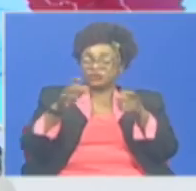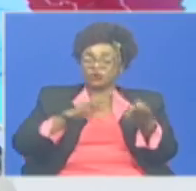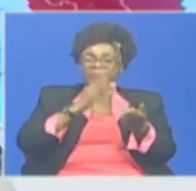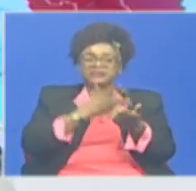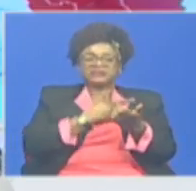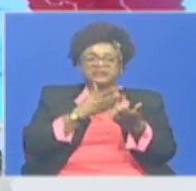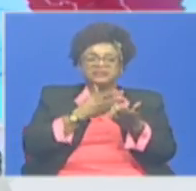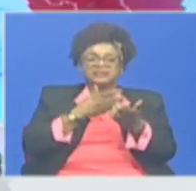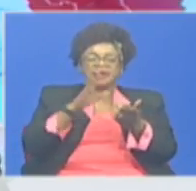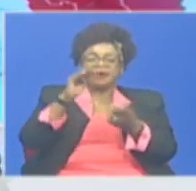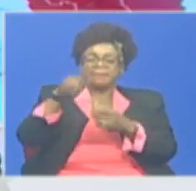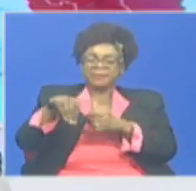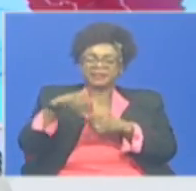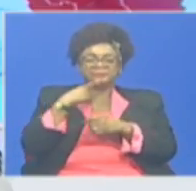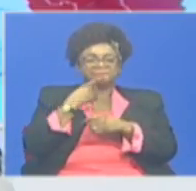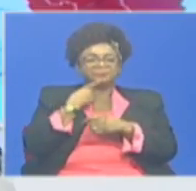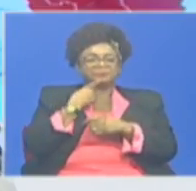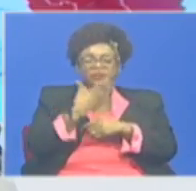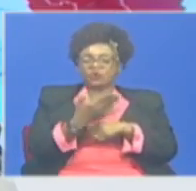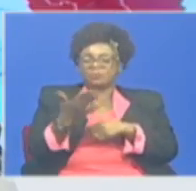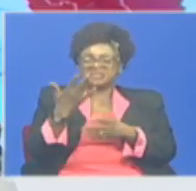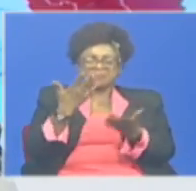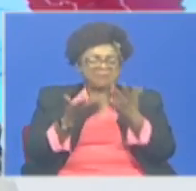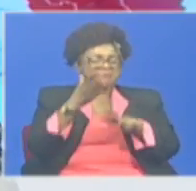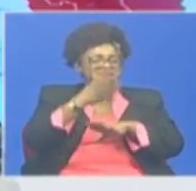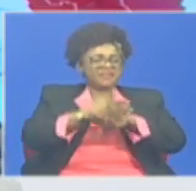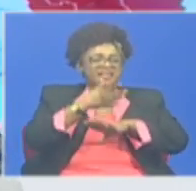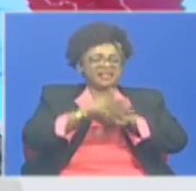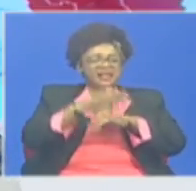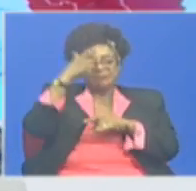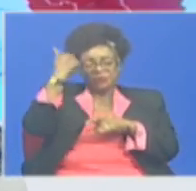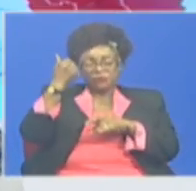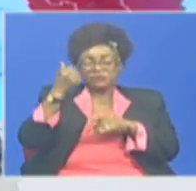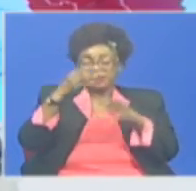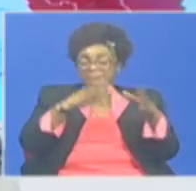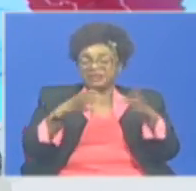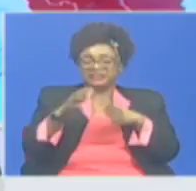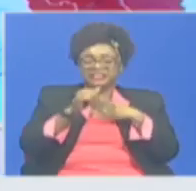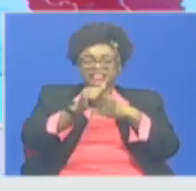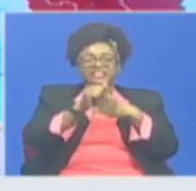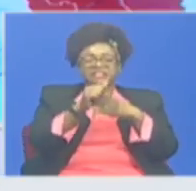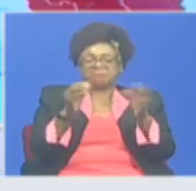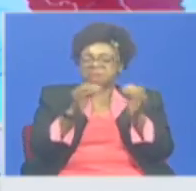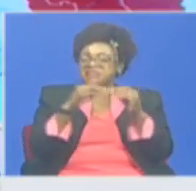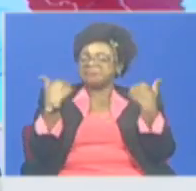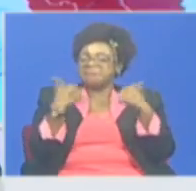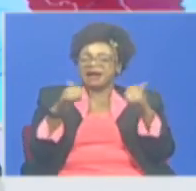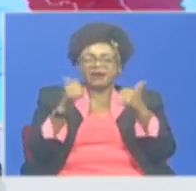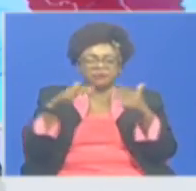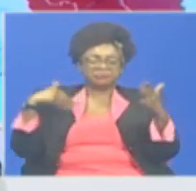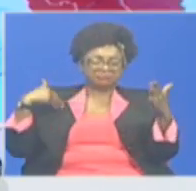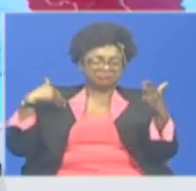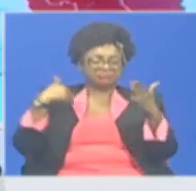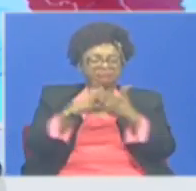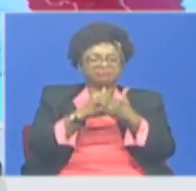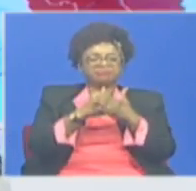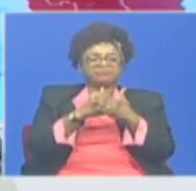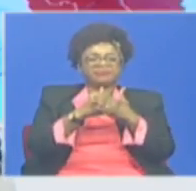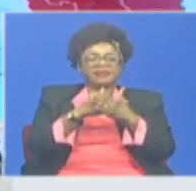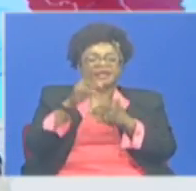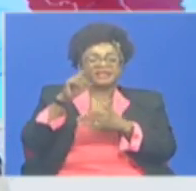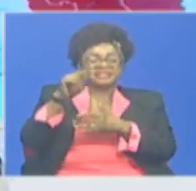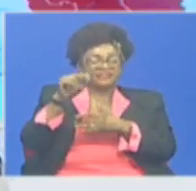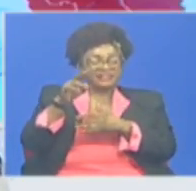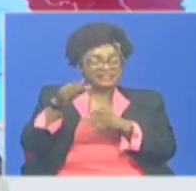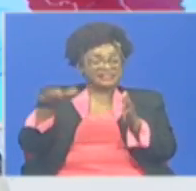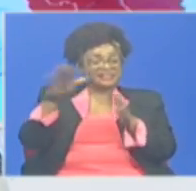parliament claim the documents may have been forged since the party's leadership organ hasn't met since the last general election. NTV senior